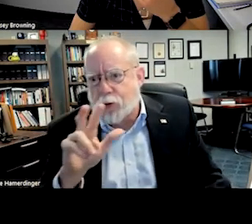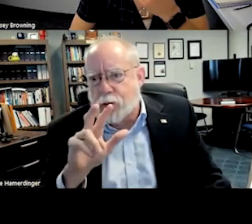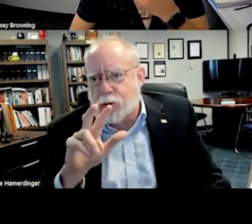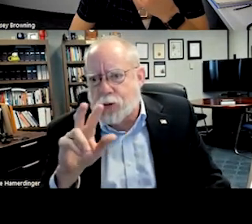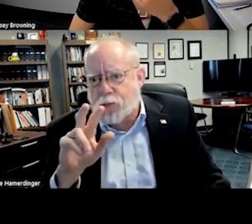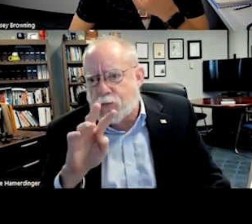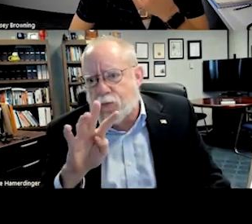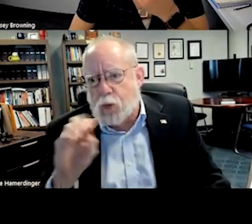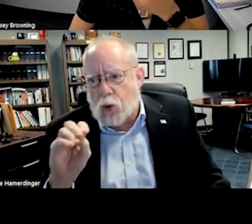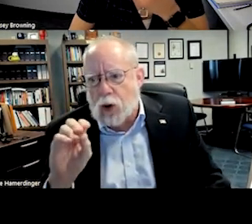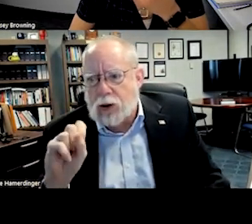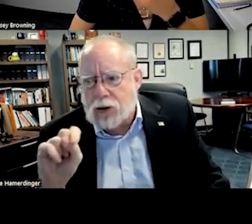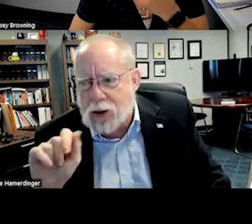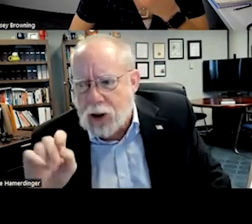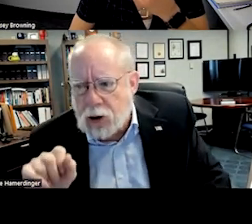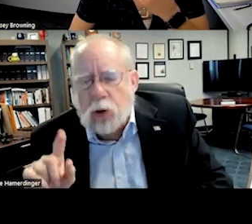have concern about